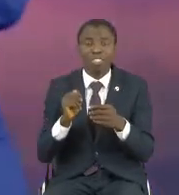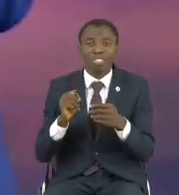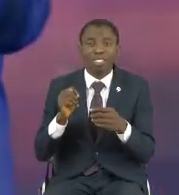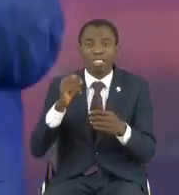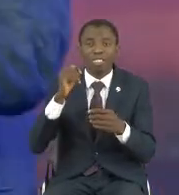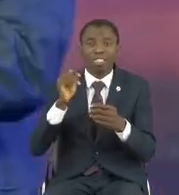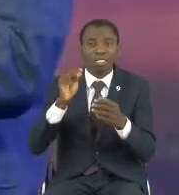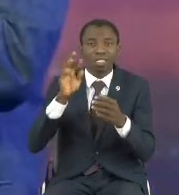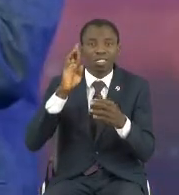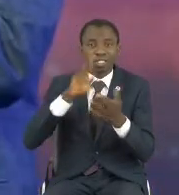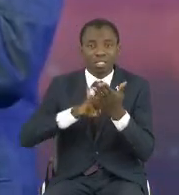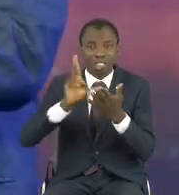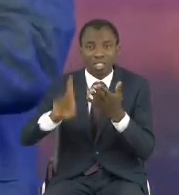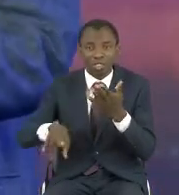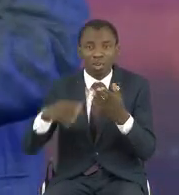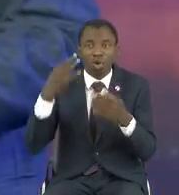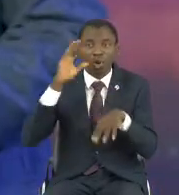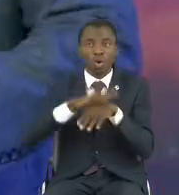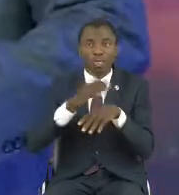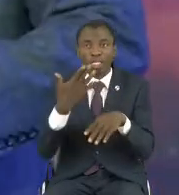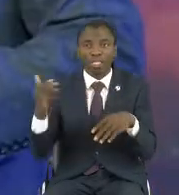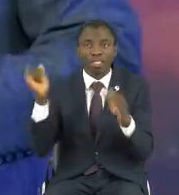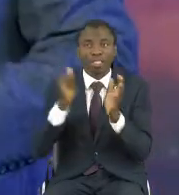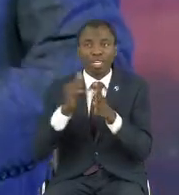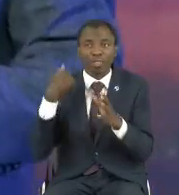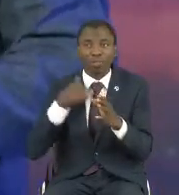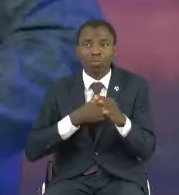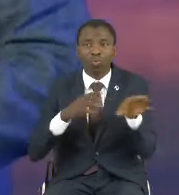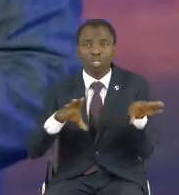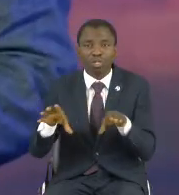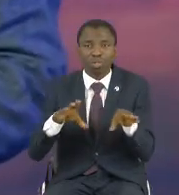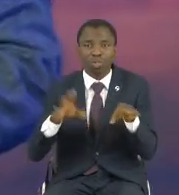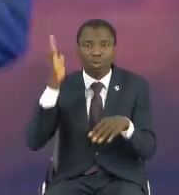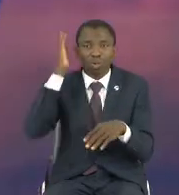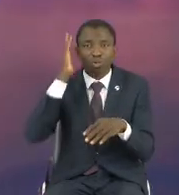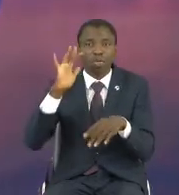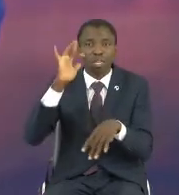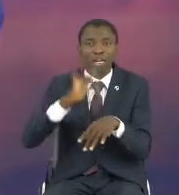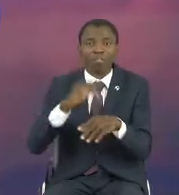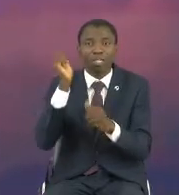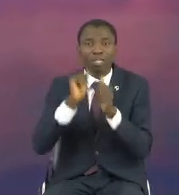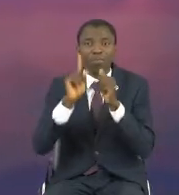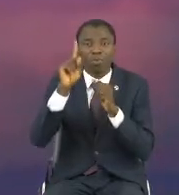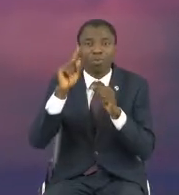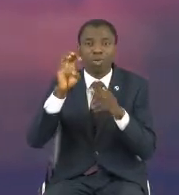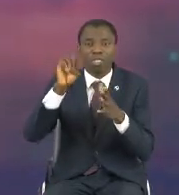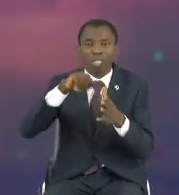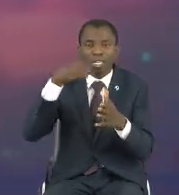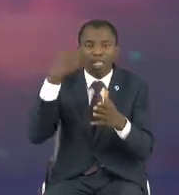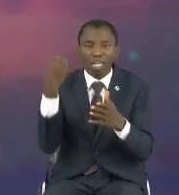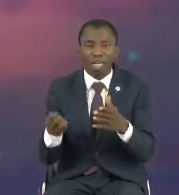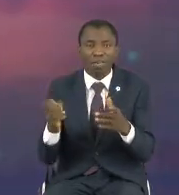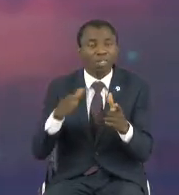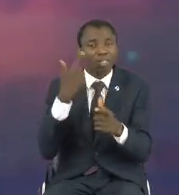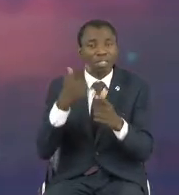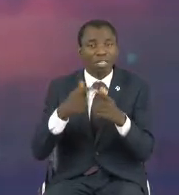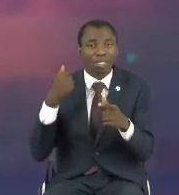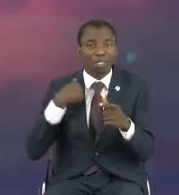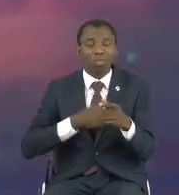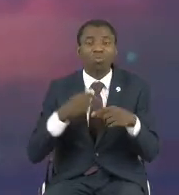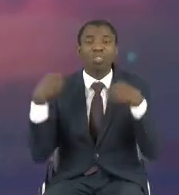the things we do, they affect everyone else. And we